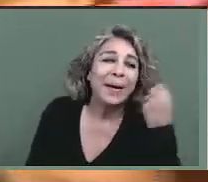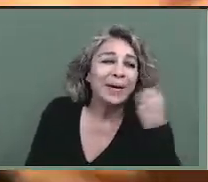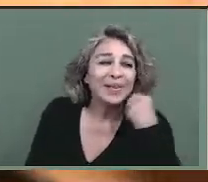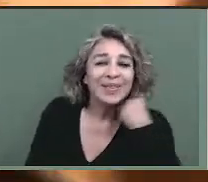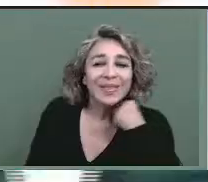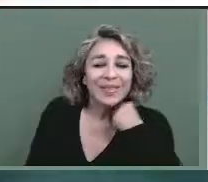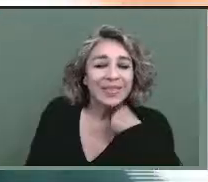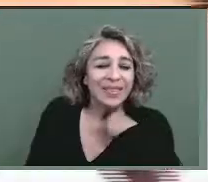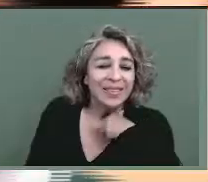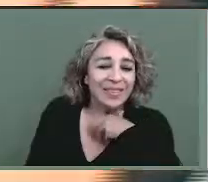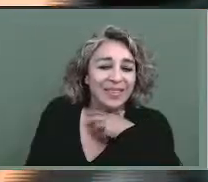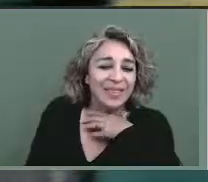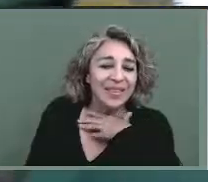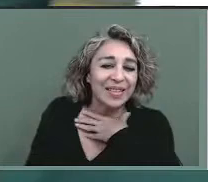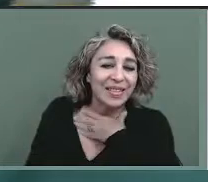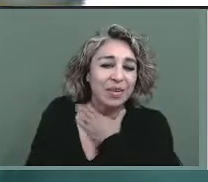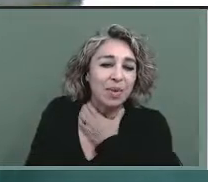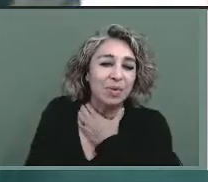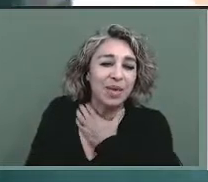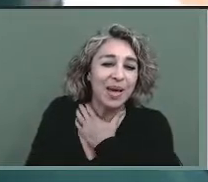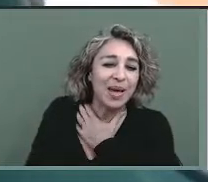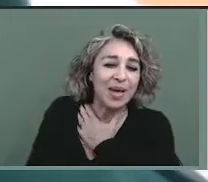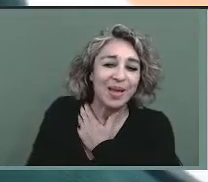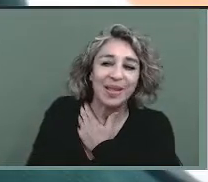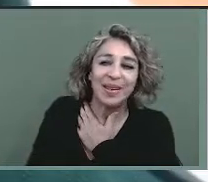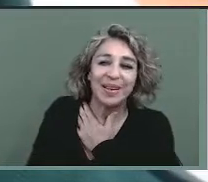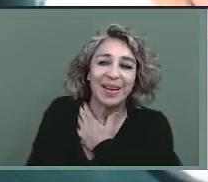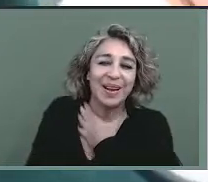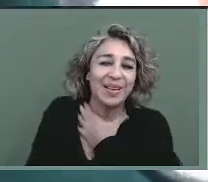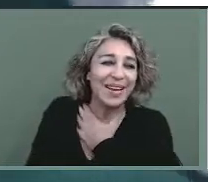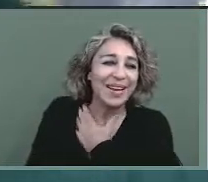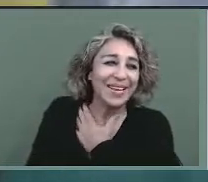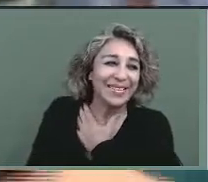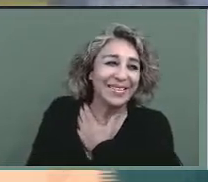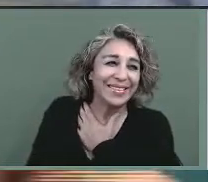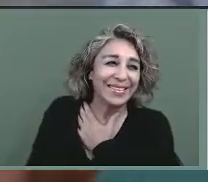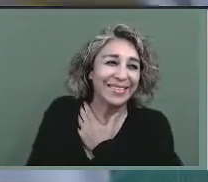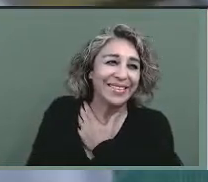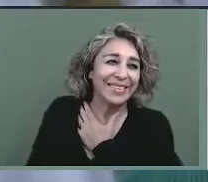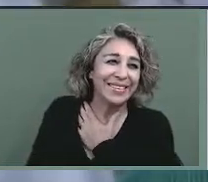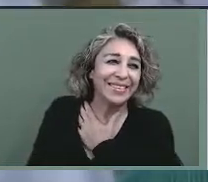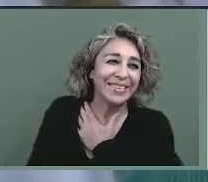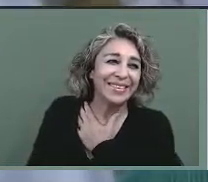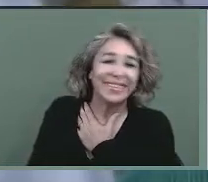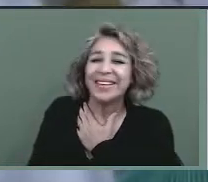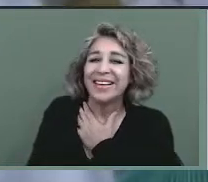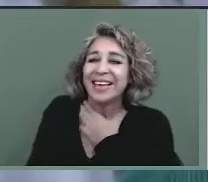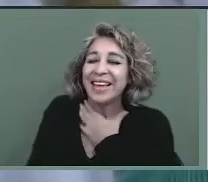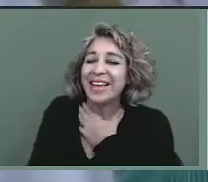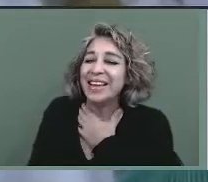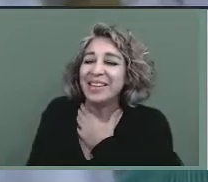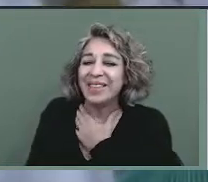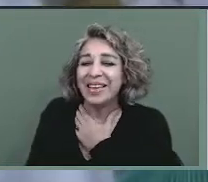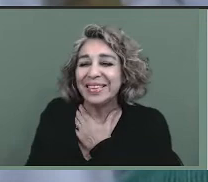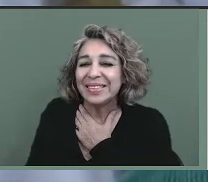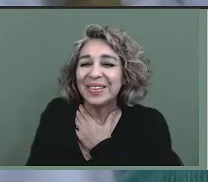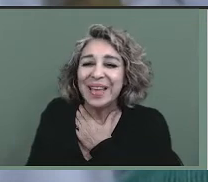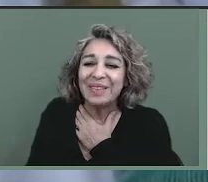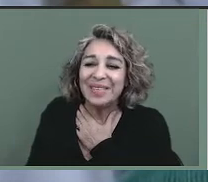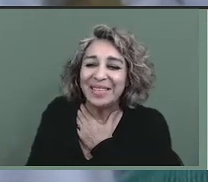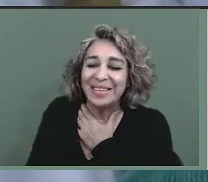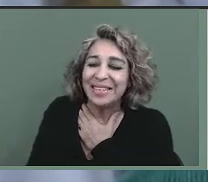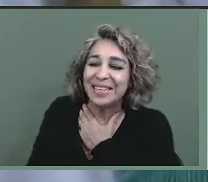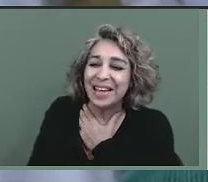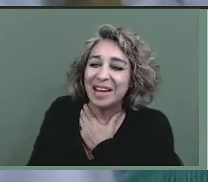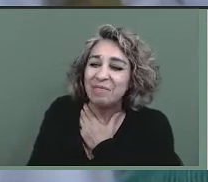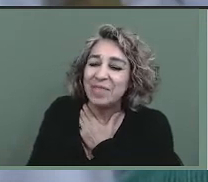Viva México. So that's their rebel yell. All right. Anyway, so that